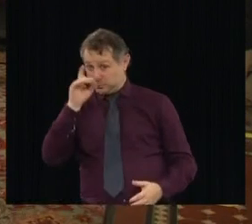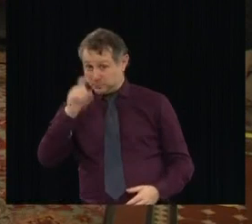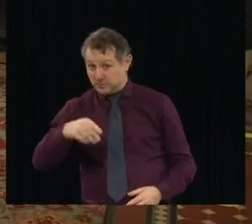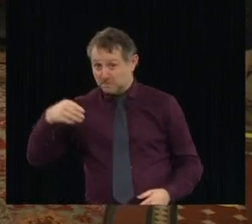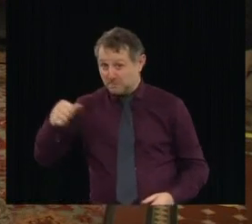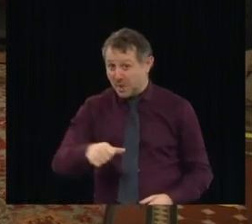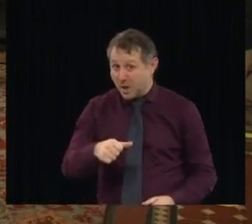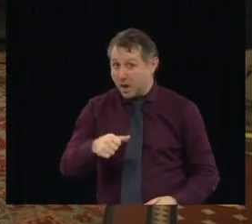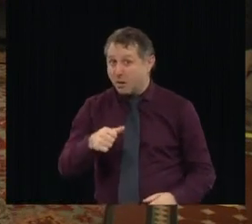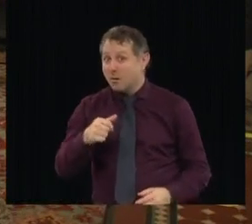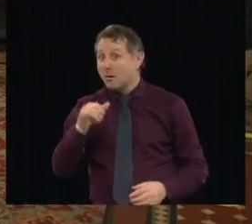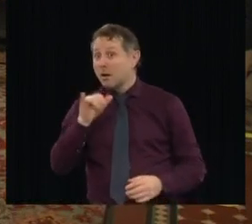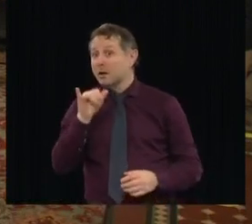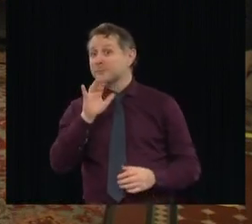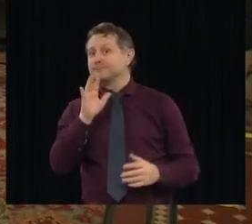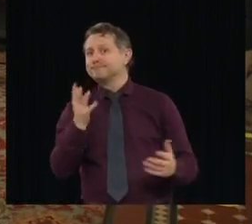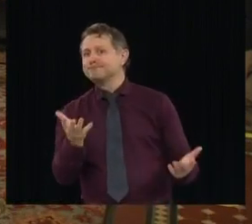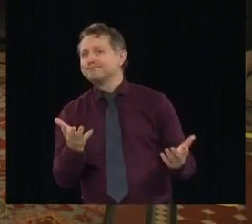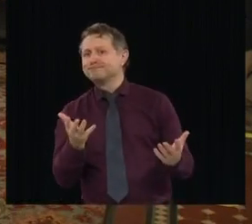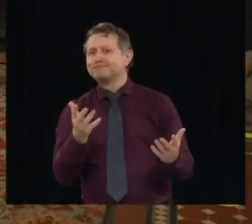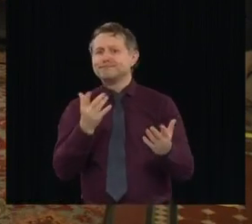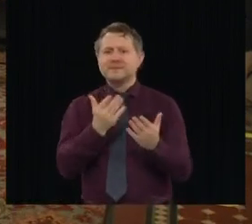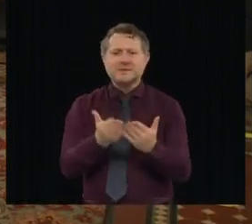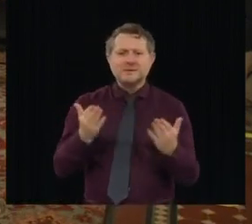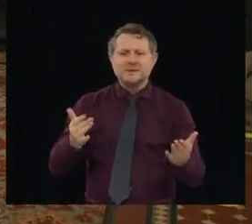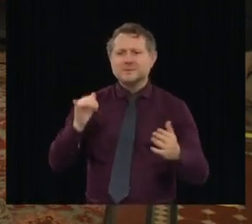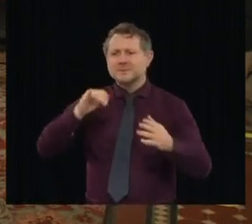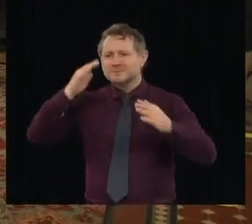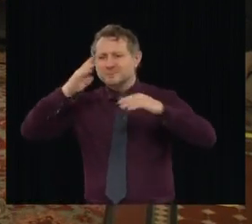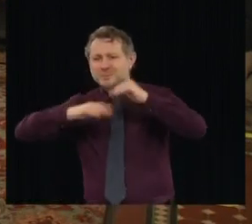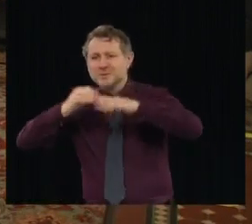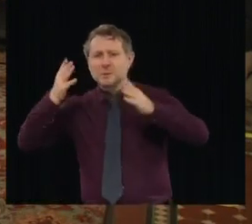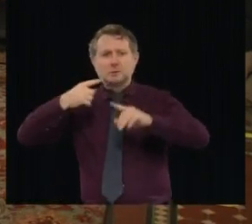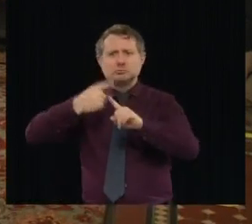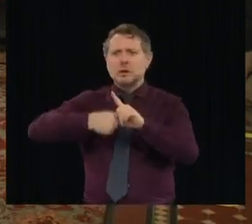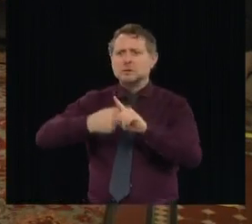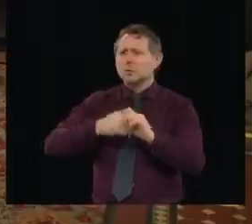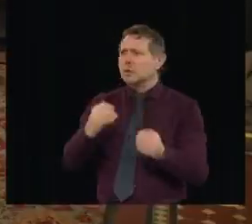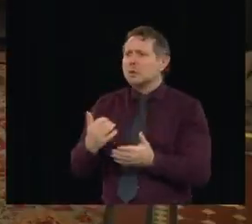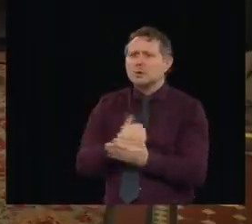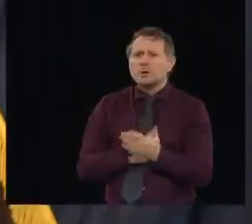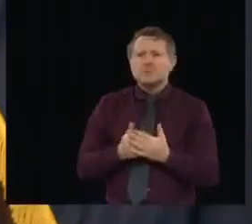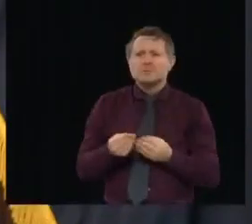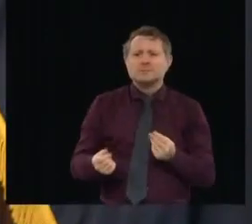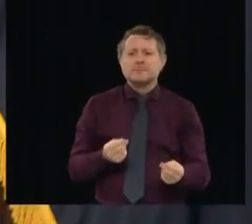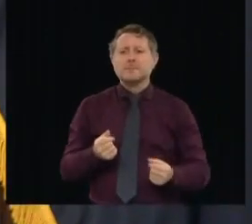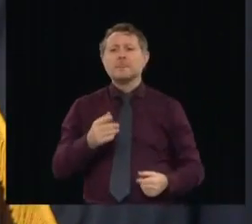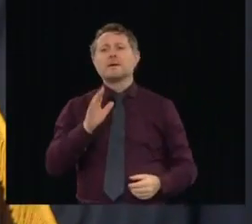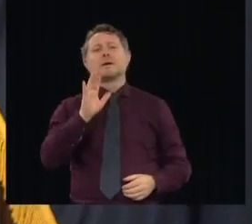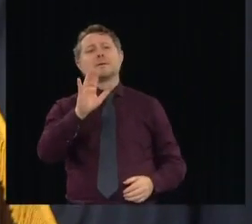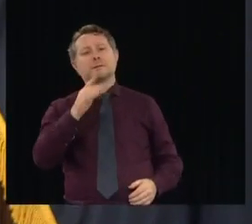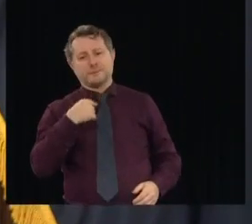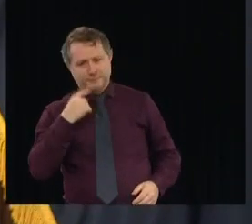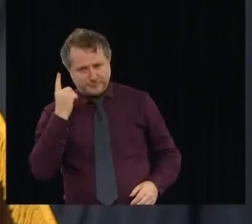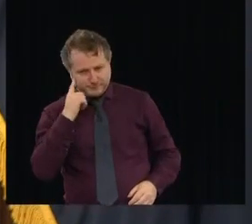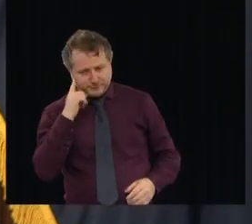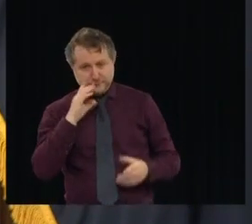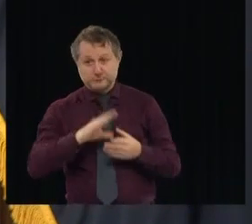their buildings even, you know, month to month, and they're not getting any income. Yeah, how about the story about the hairstylist in